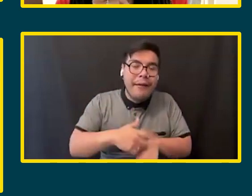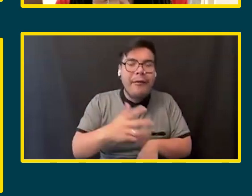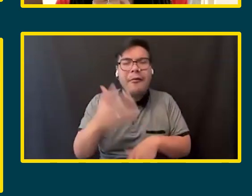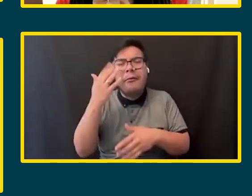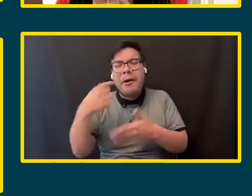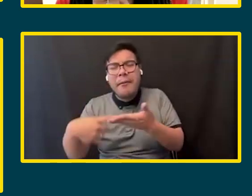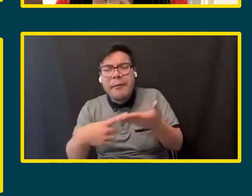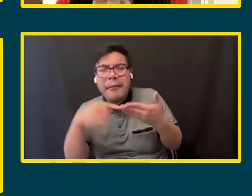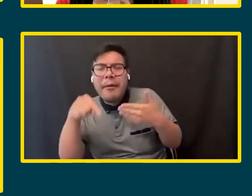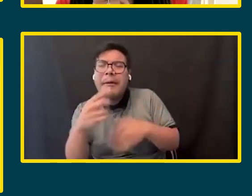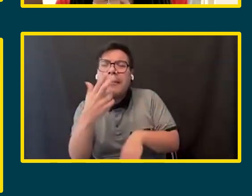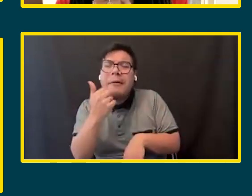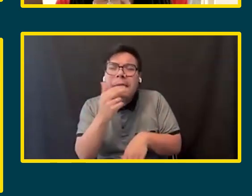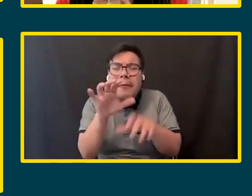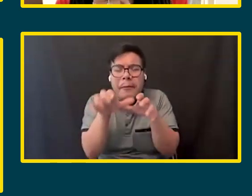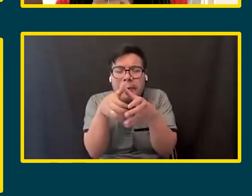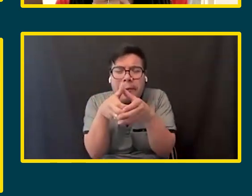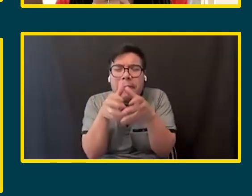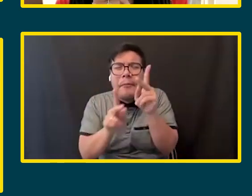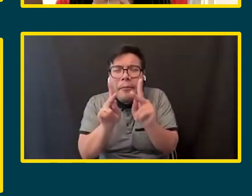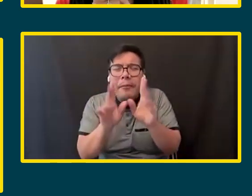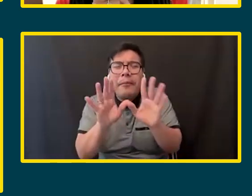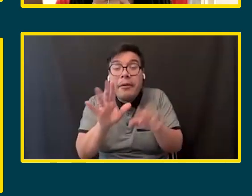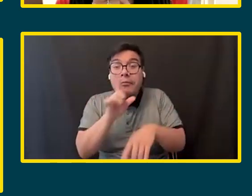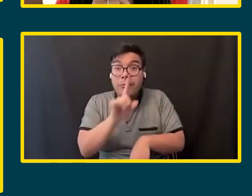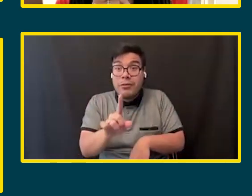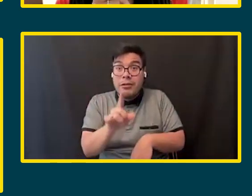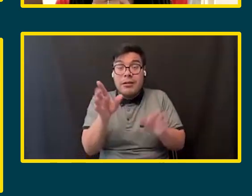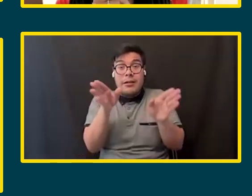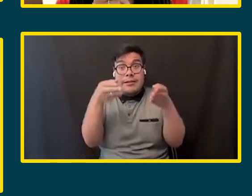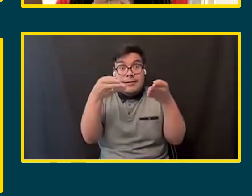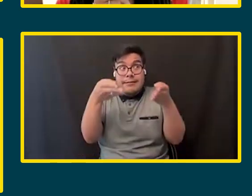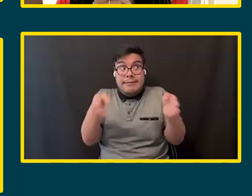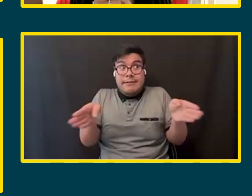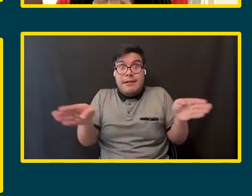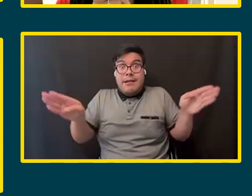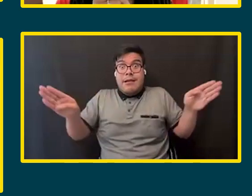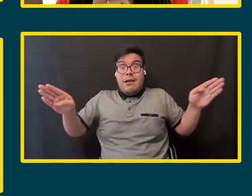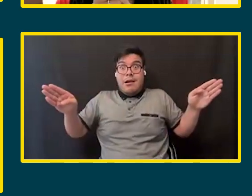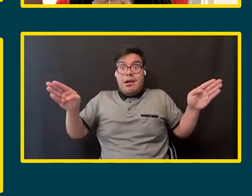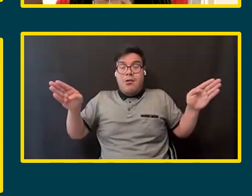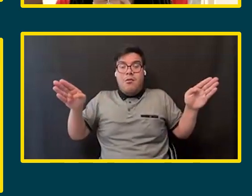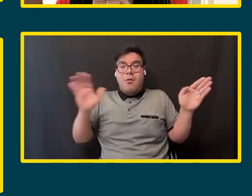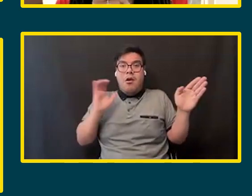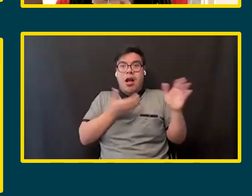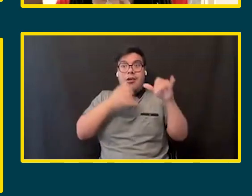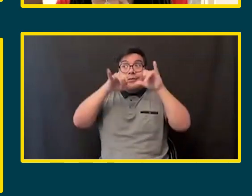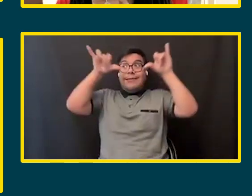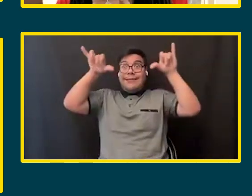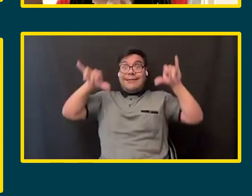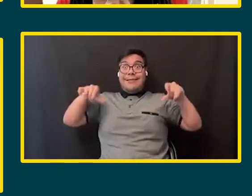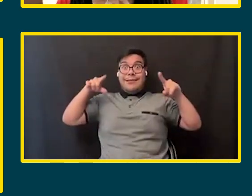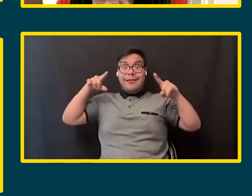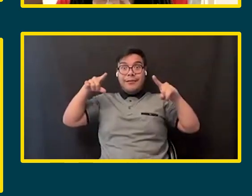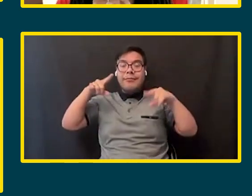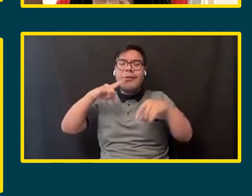when it's such a small group of people, whatever. But in reality, extending out the parameters of our systems